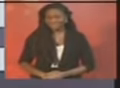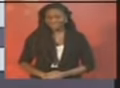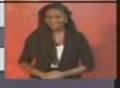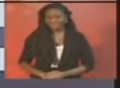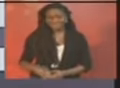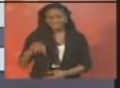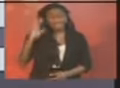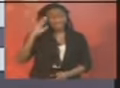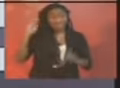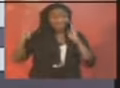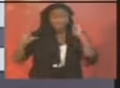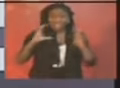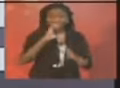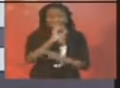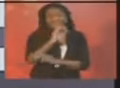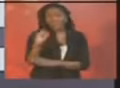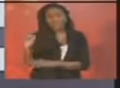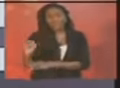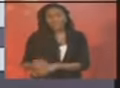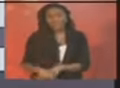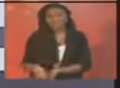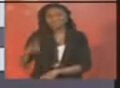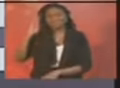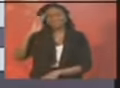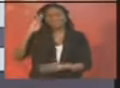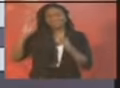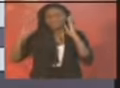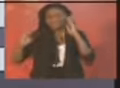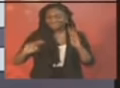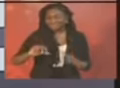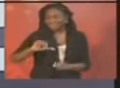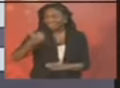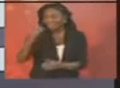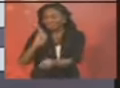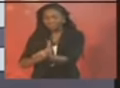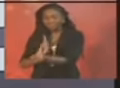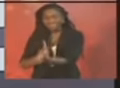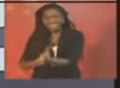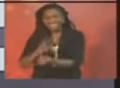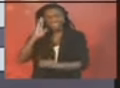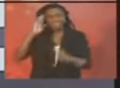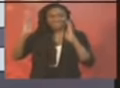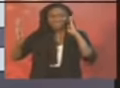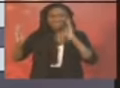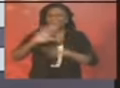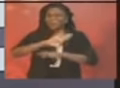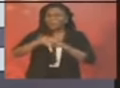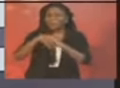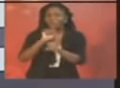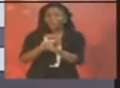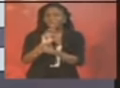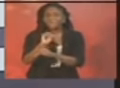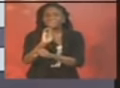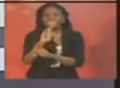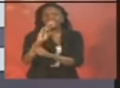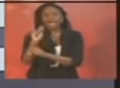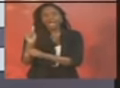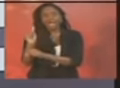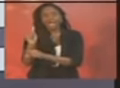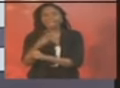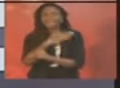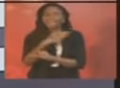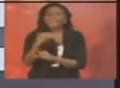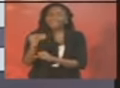CMO. Good day to the Dr. Ade Serju Singh. Good day also to members of the media and also ladies and